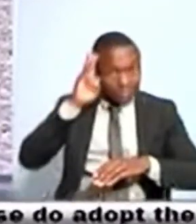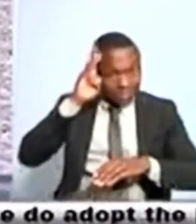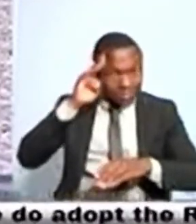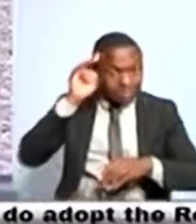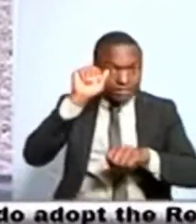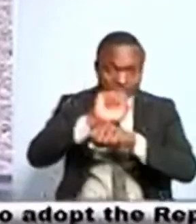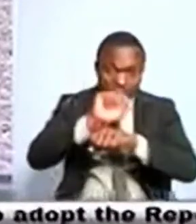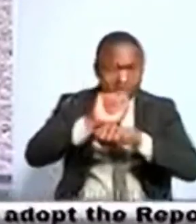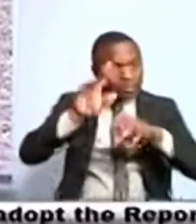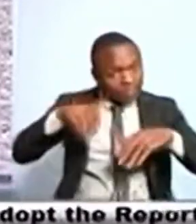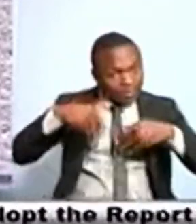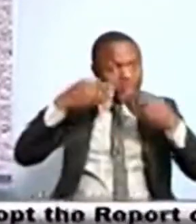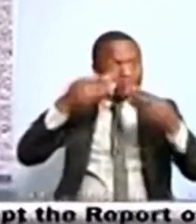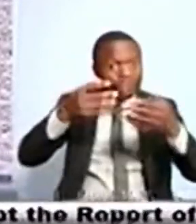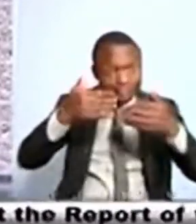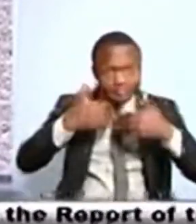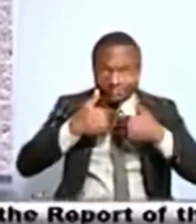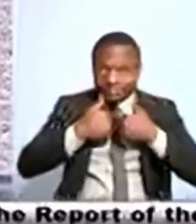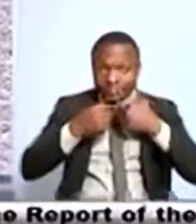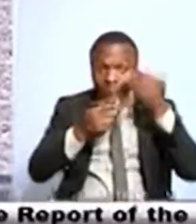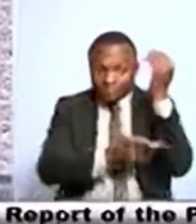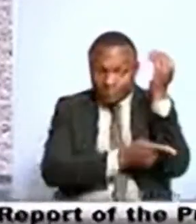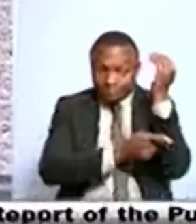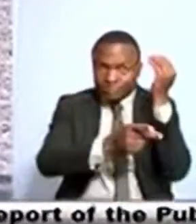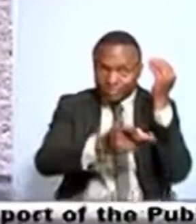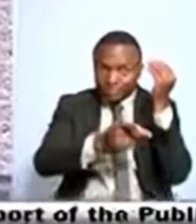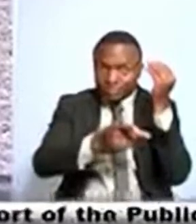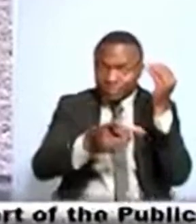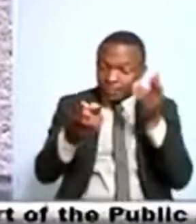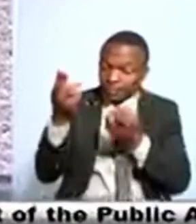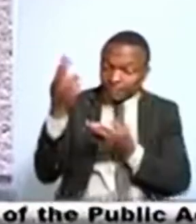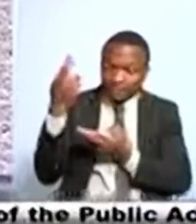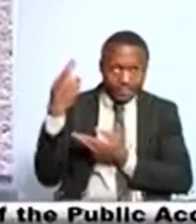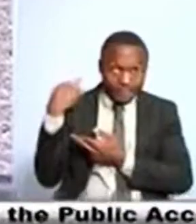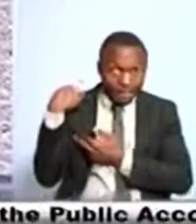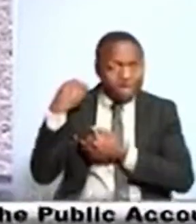used to have a department that was dedicated